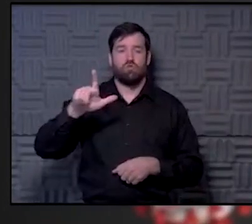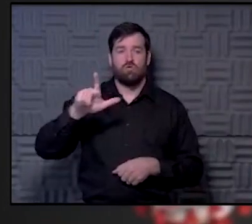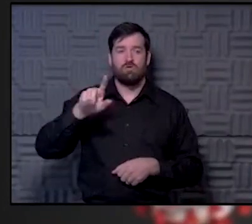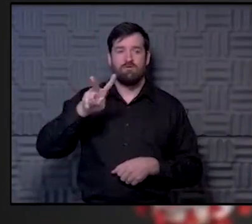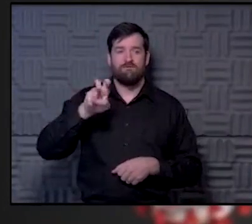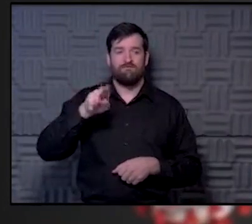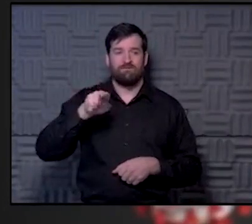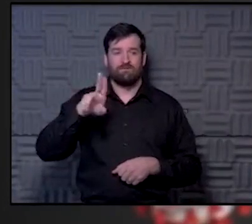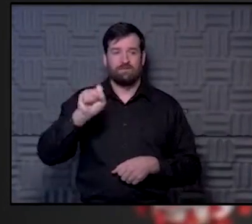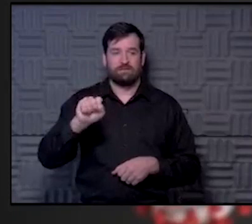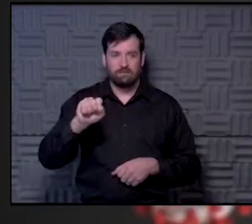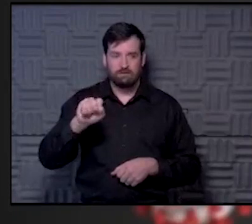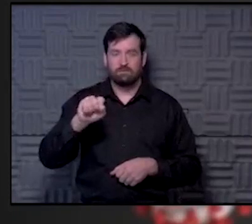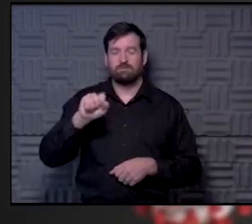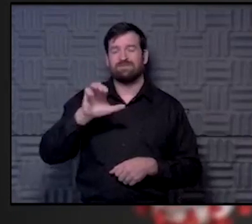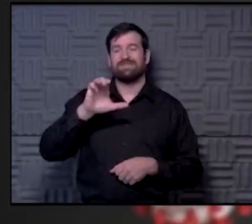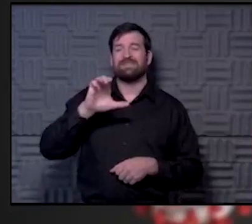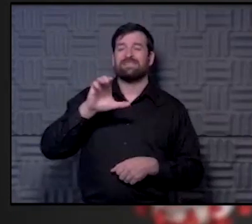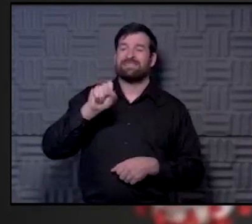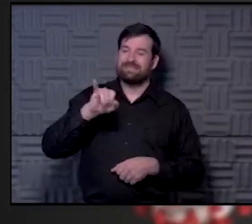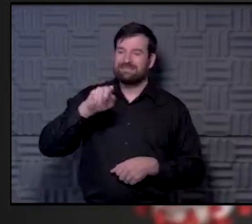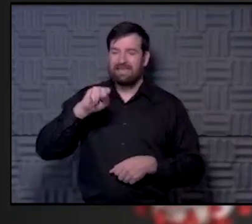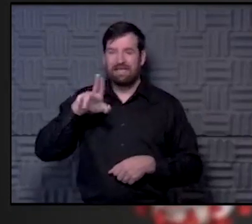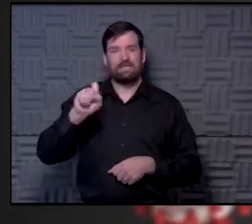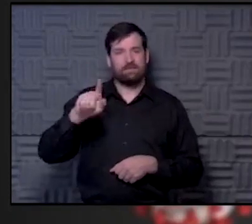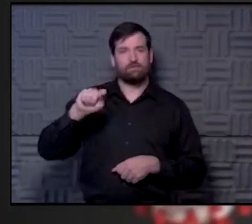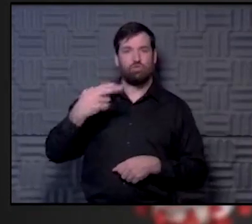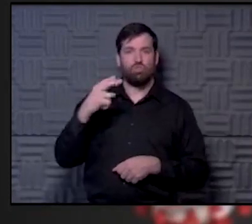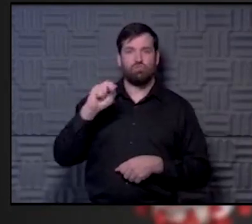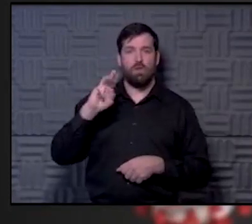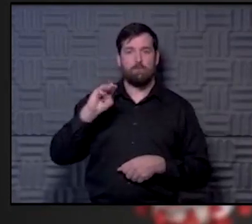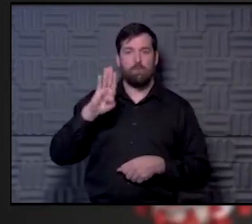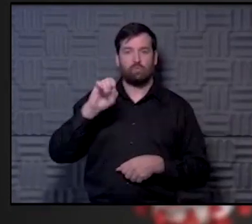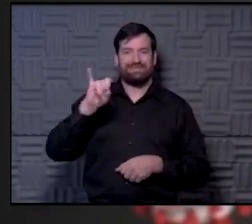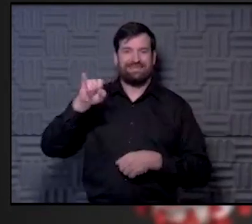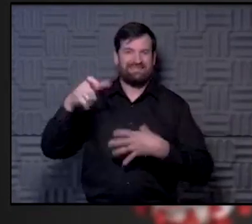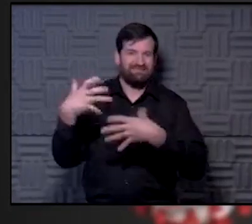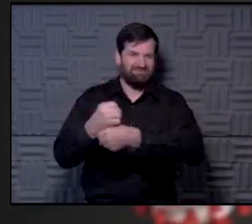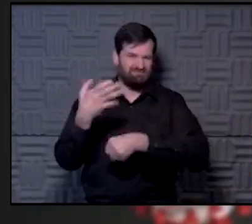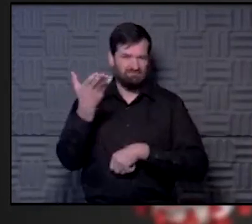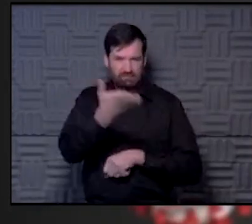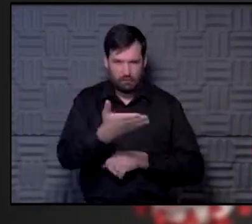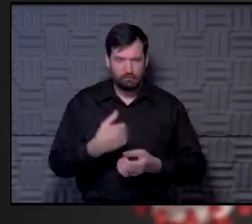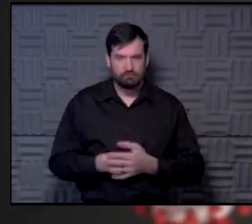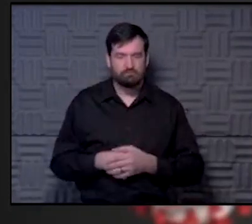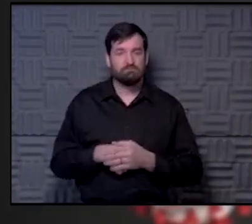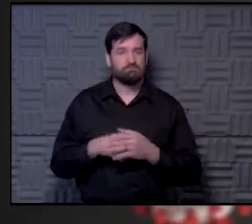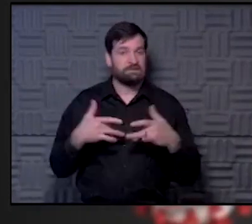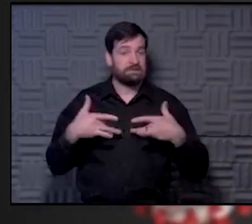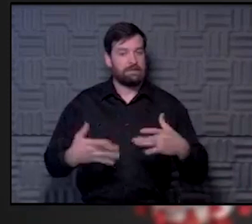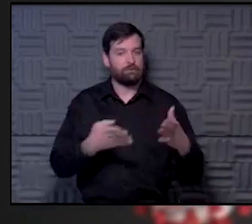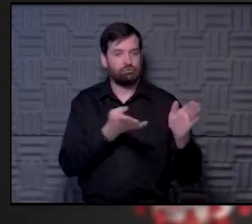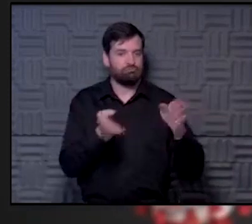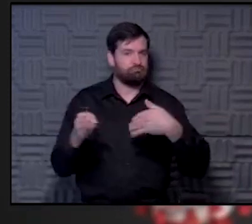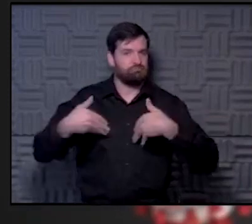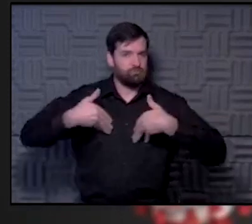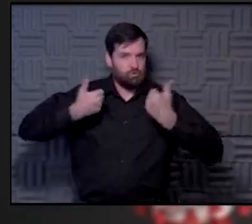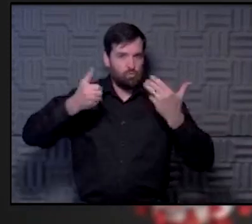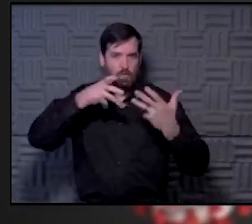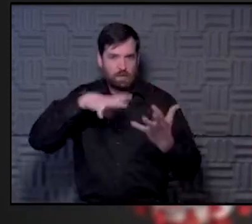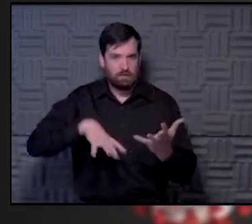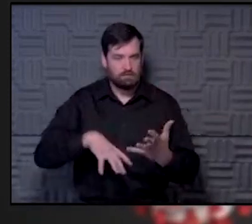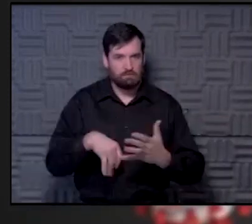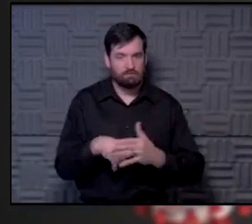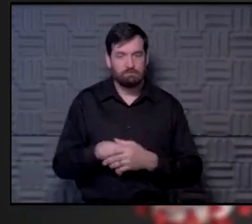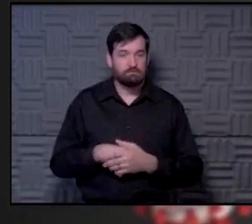Cerebral venous sinus thrombosis, CVST. And so this skews towards younger women, so it wasn't surprising that younger